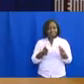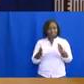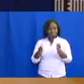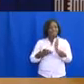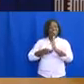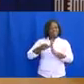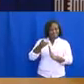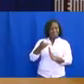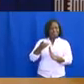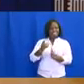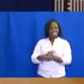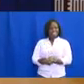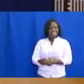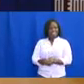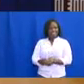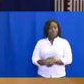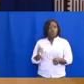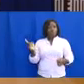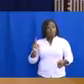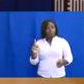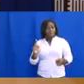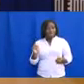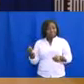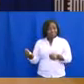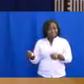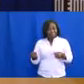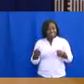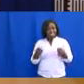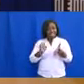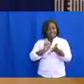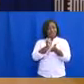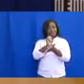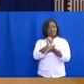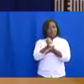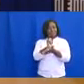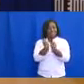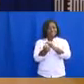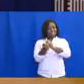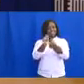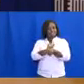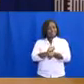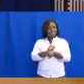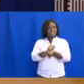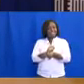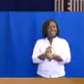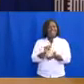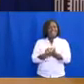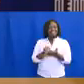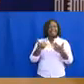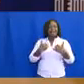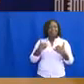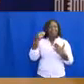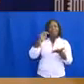development, where we deliver social and economic transformation that has a meaningful